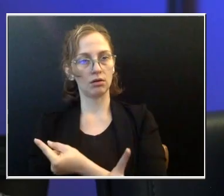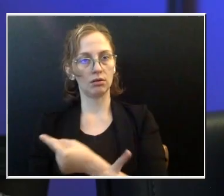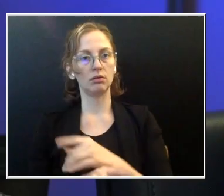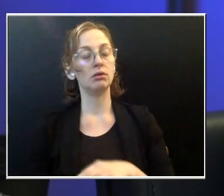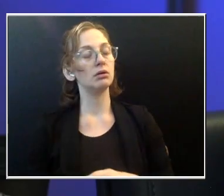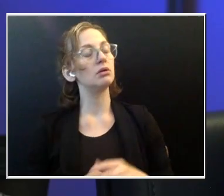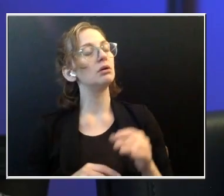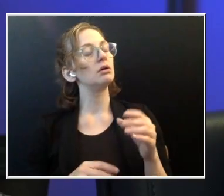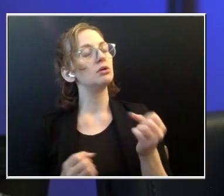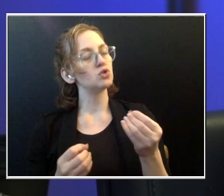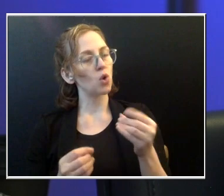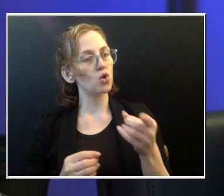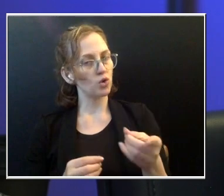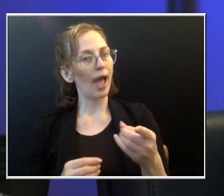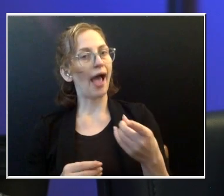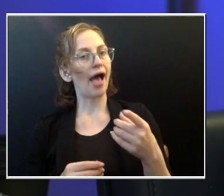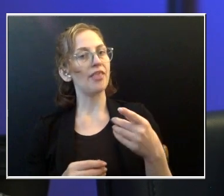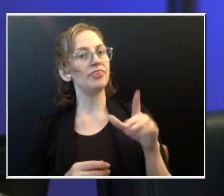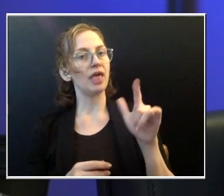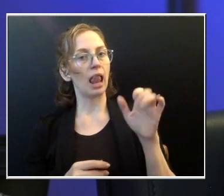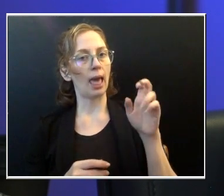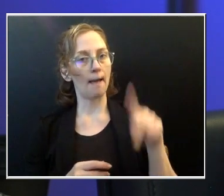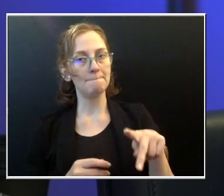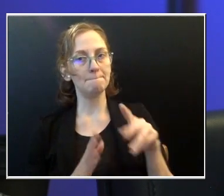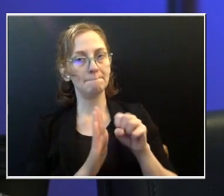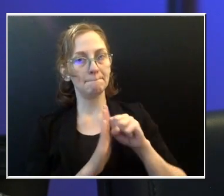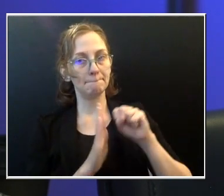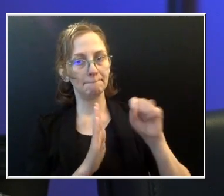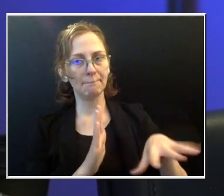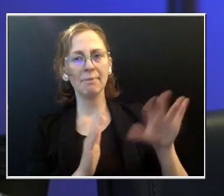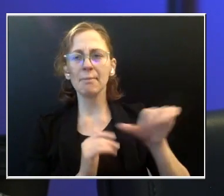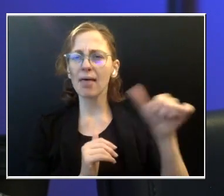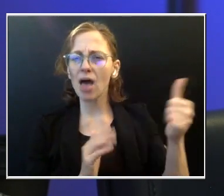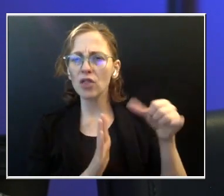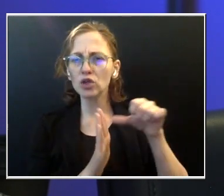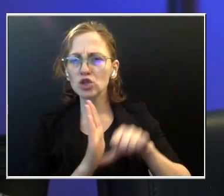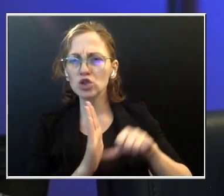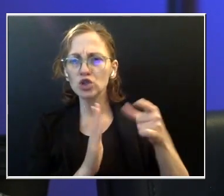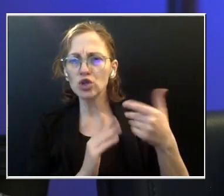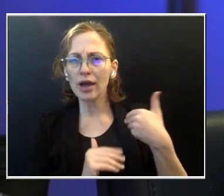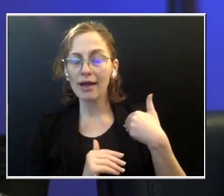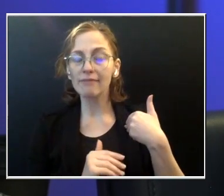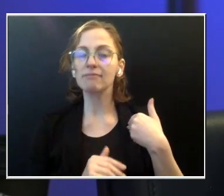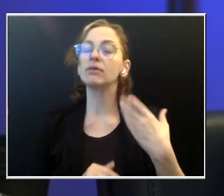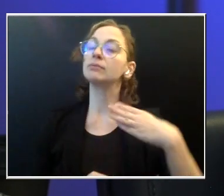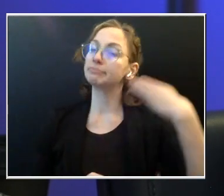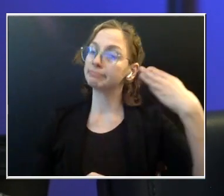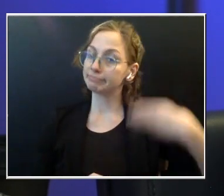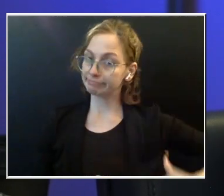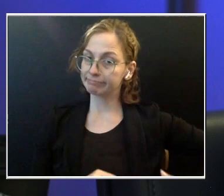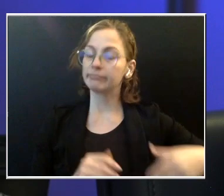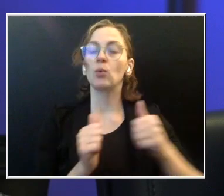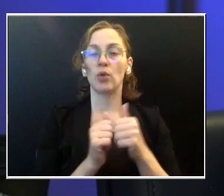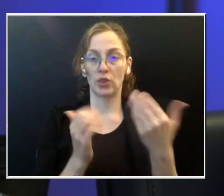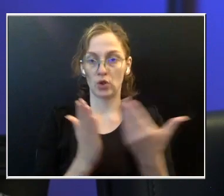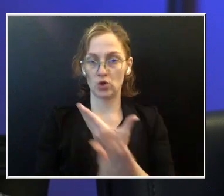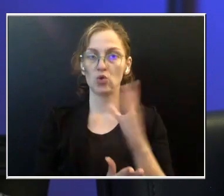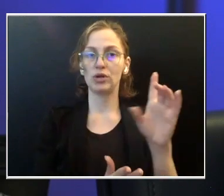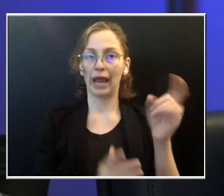had the mastectomy with the new diagnosis, and then we did 2 follow-up surgeries after the